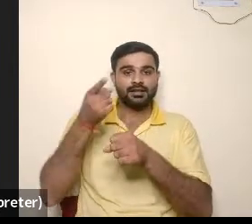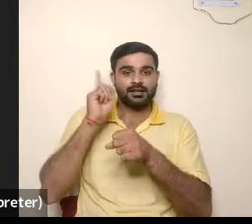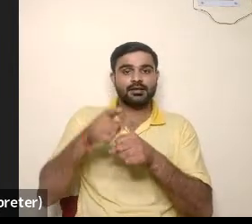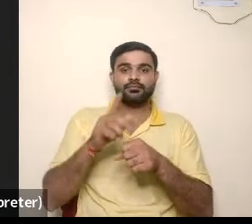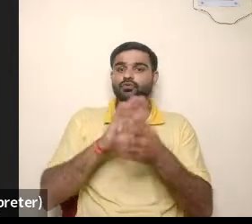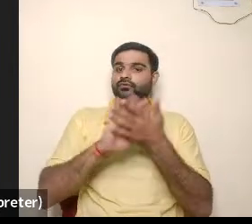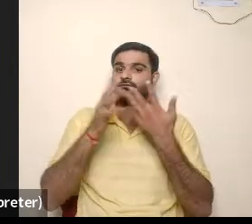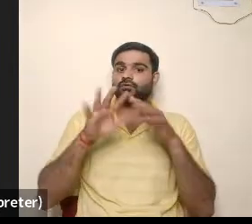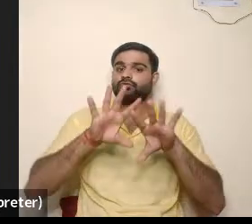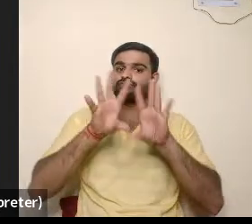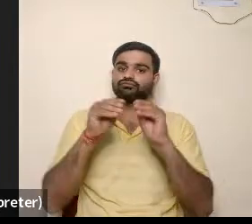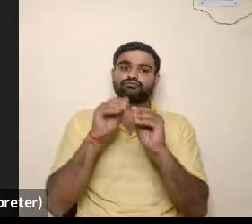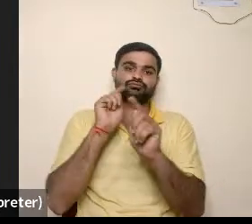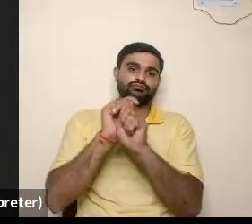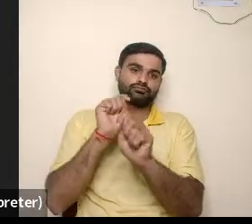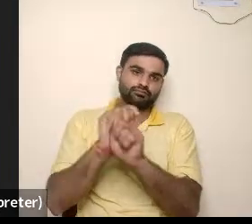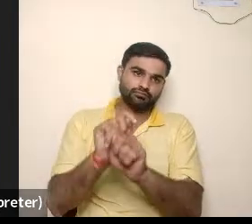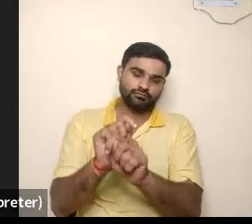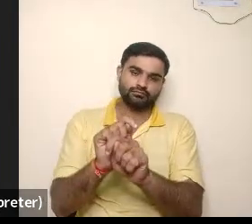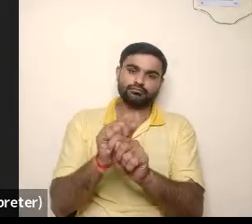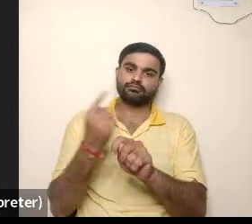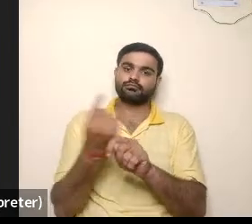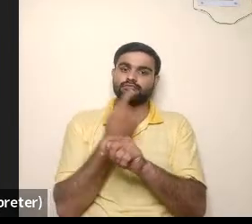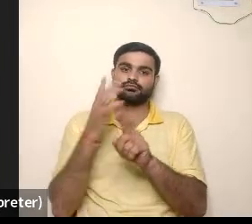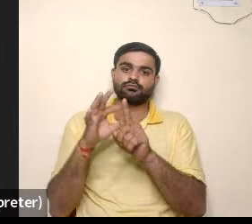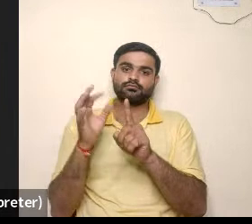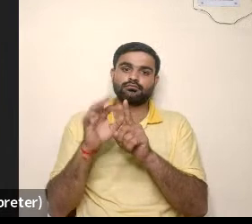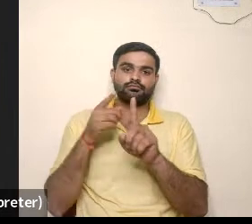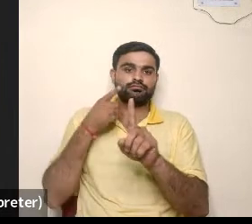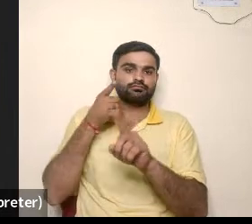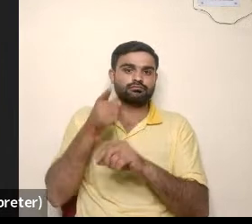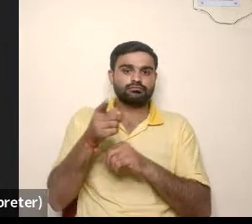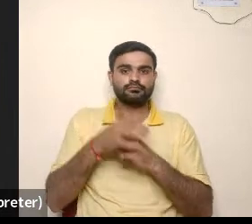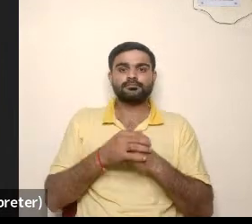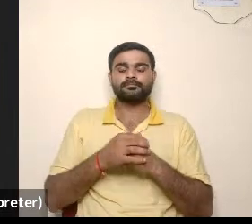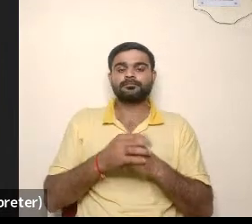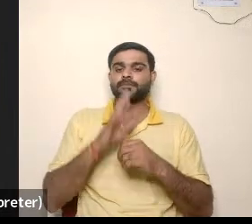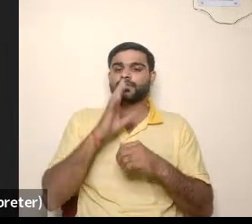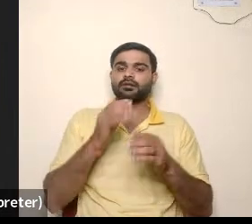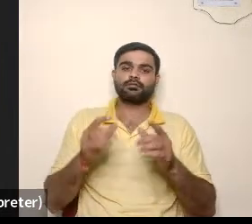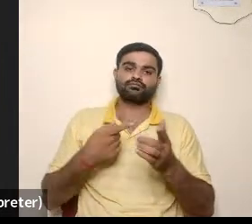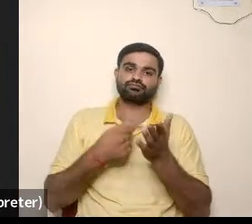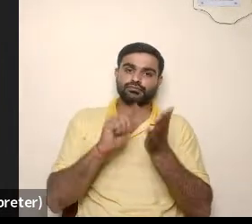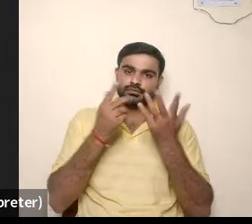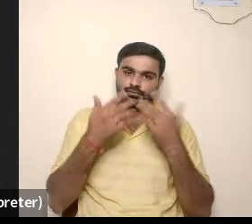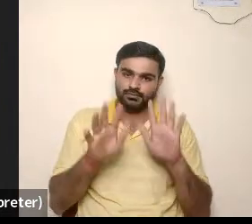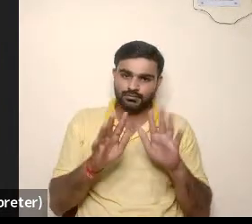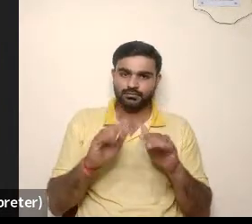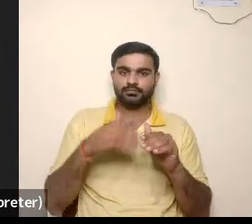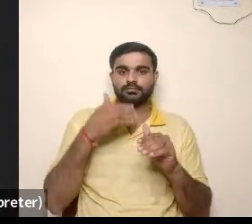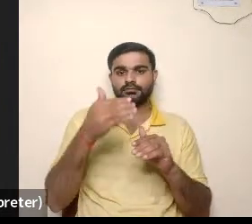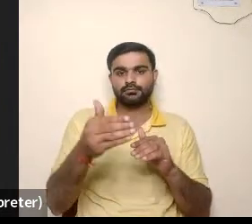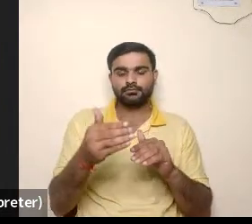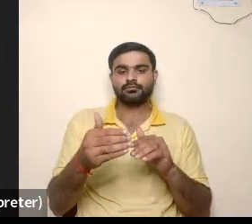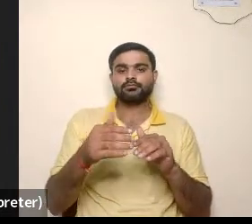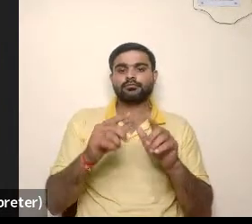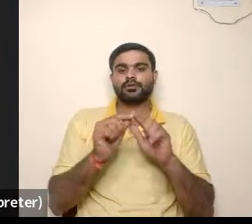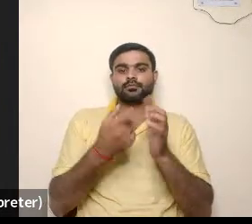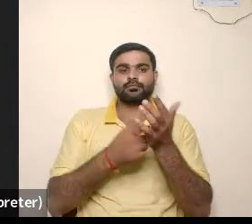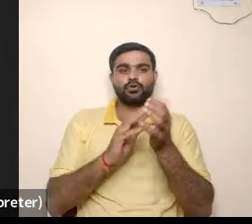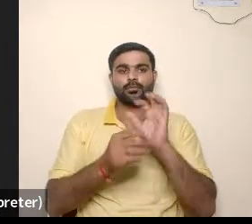all its work, and it's only about them releasing it and promulgating